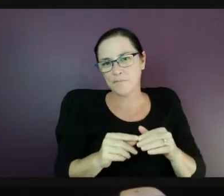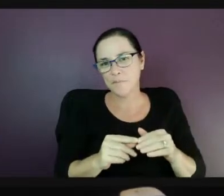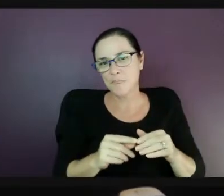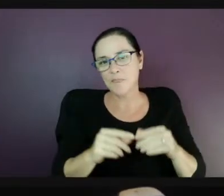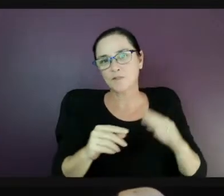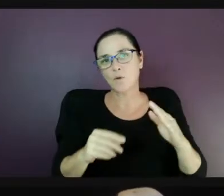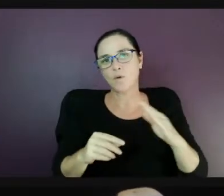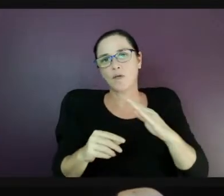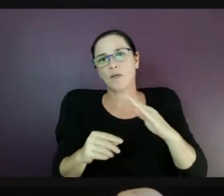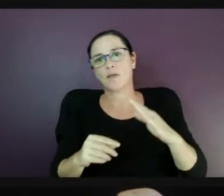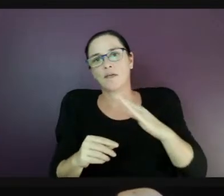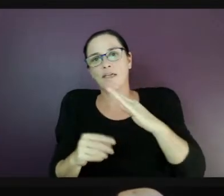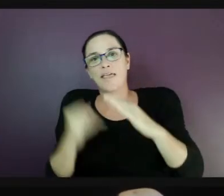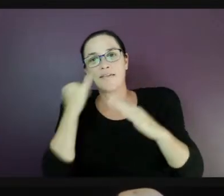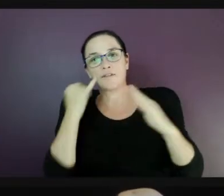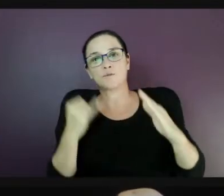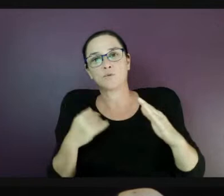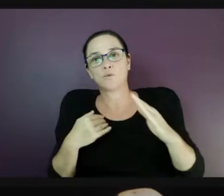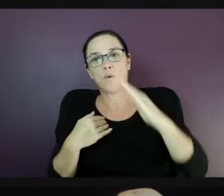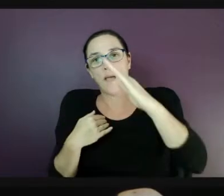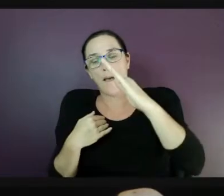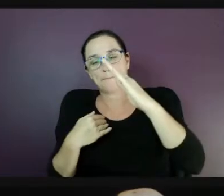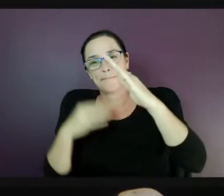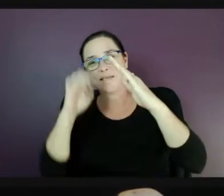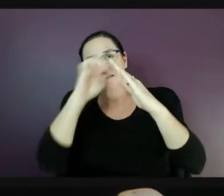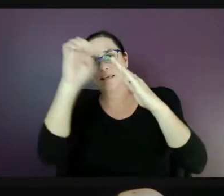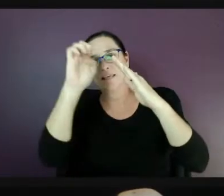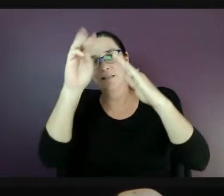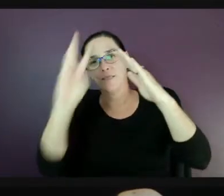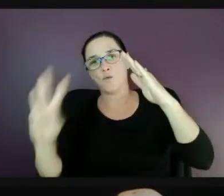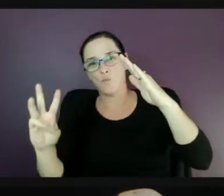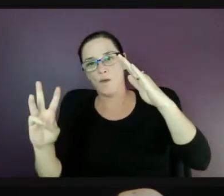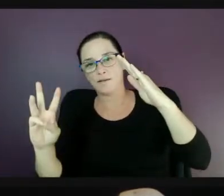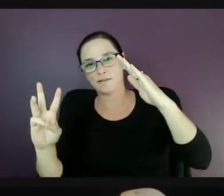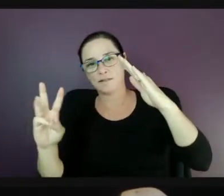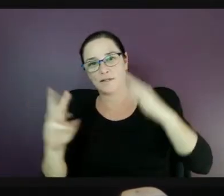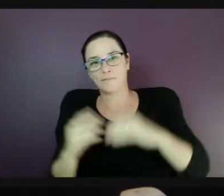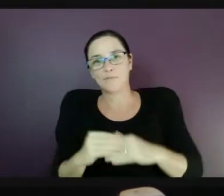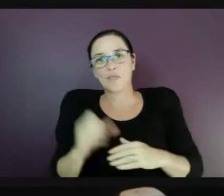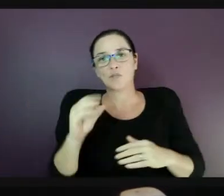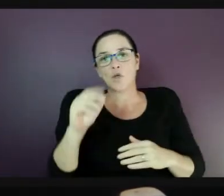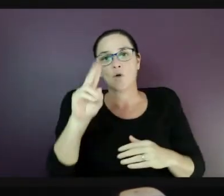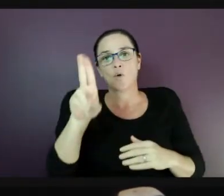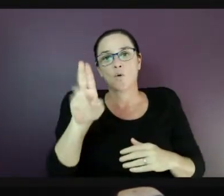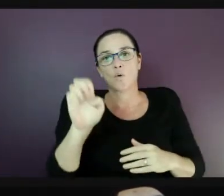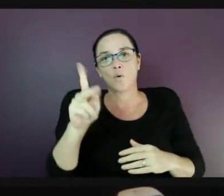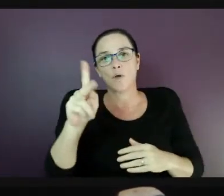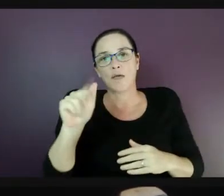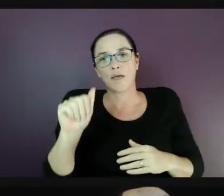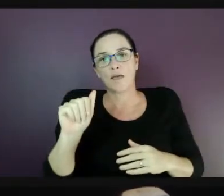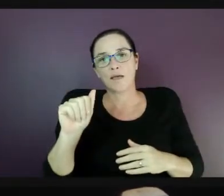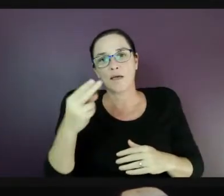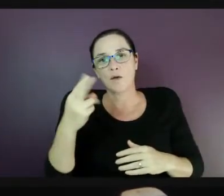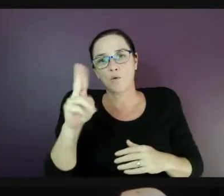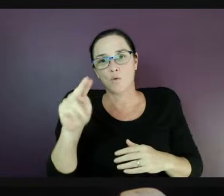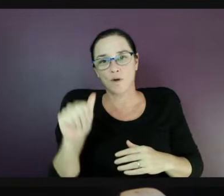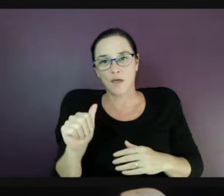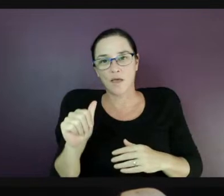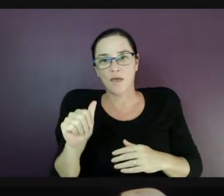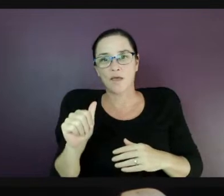it's going east. This one is going west. Right? So you can see Uikahuna is moving west and north and